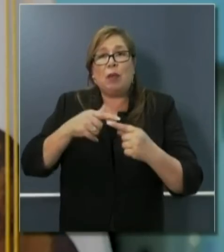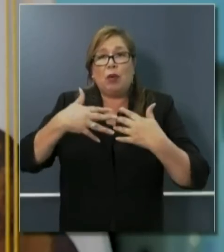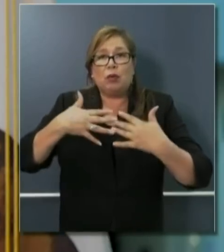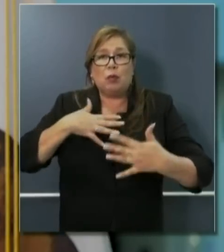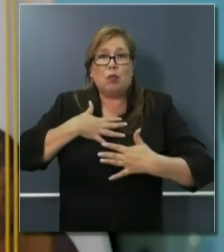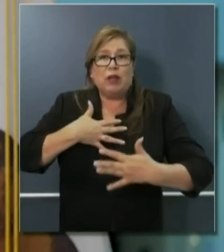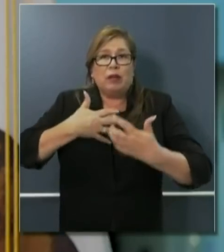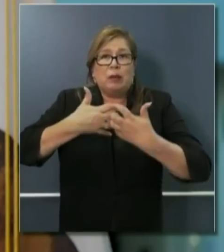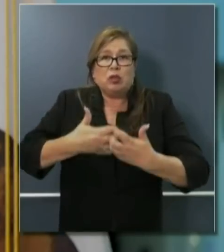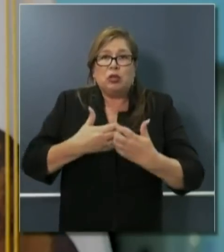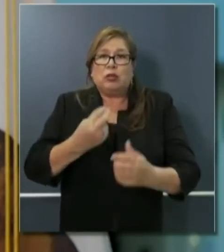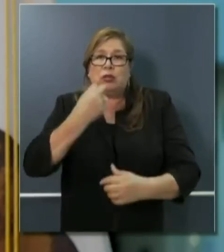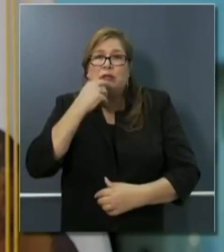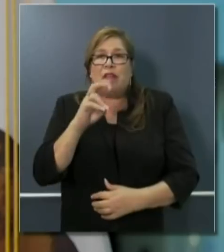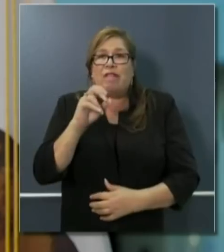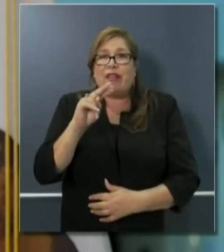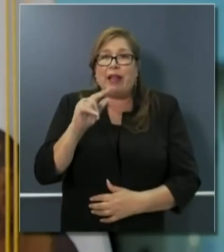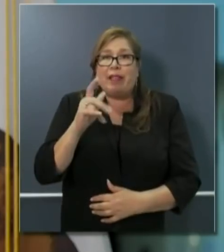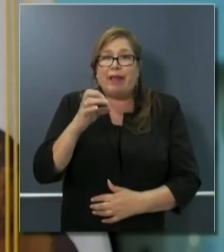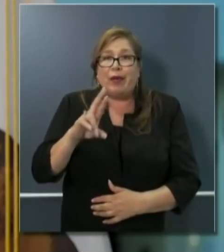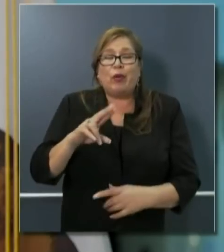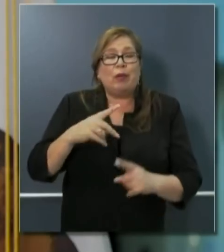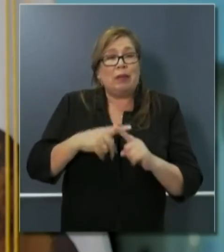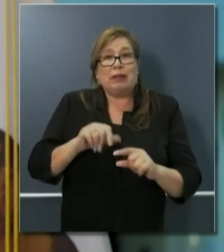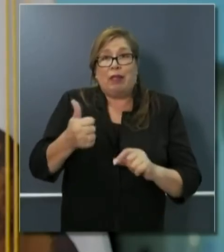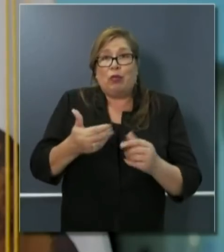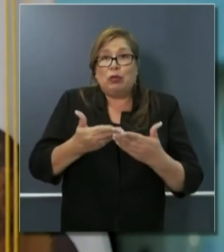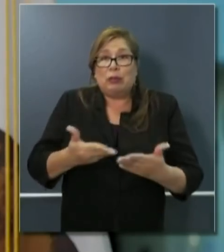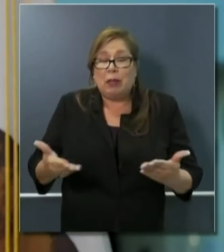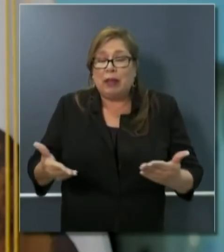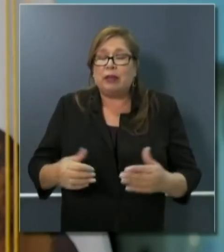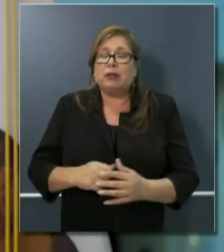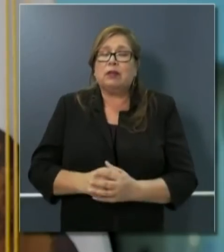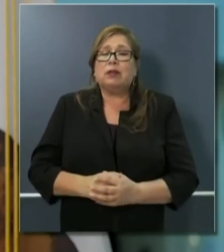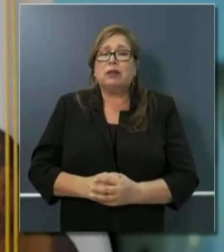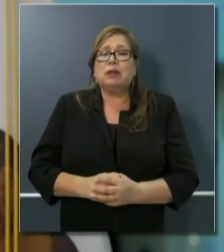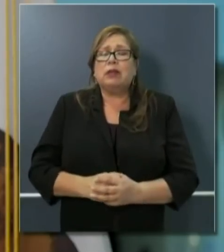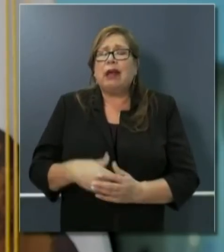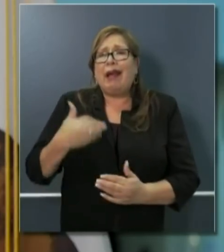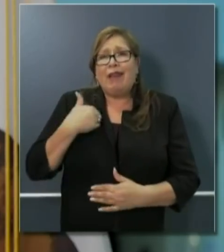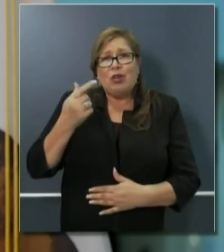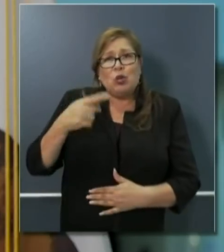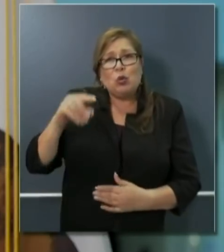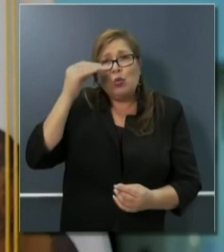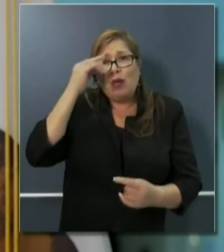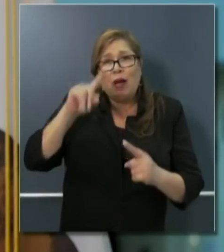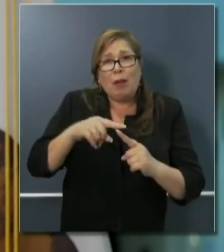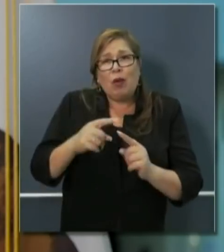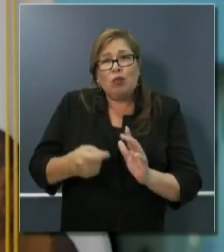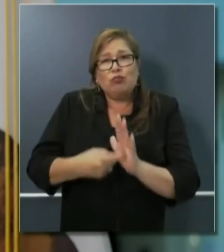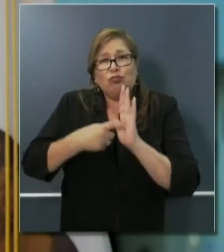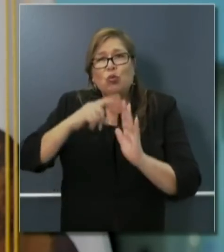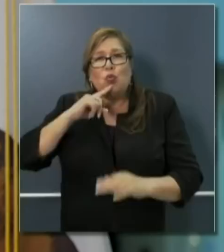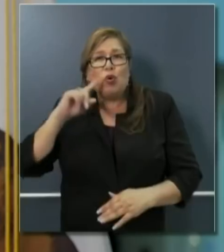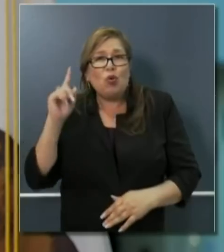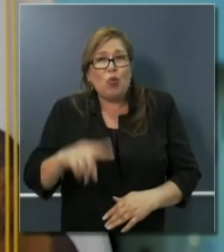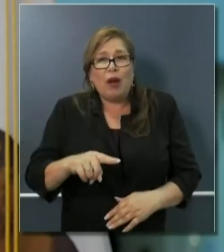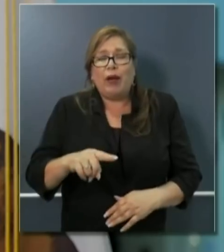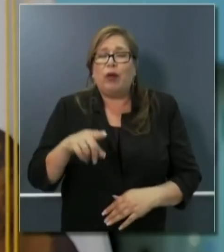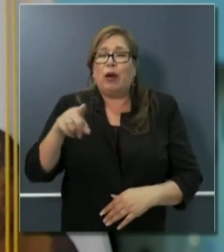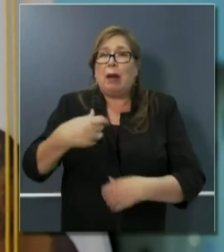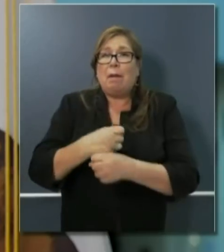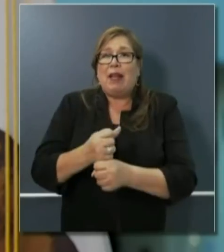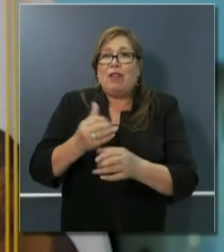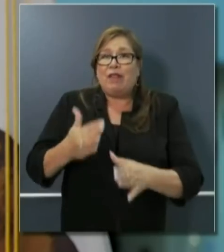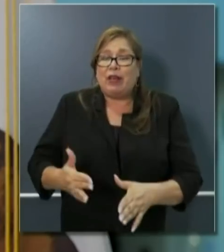have or have looked into about trying to require manufacturers to make equipment